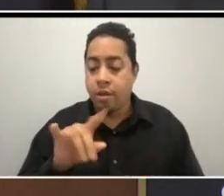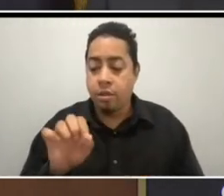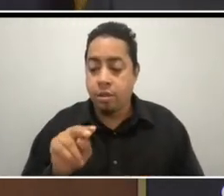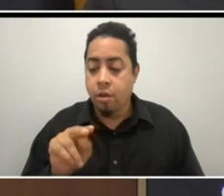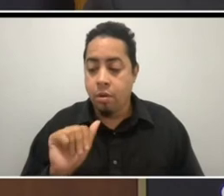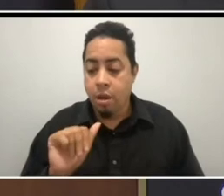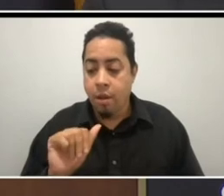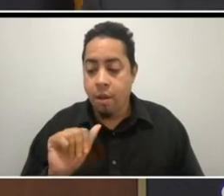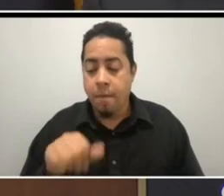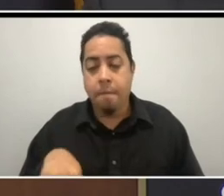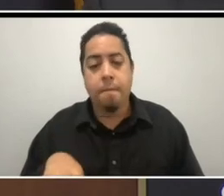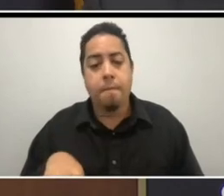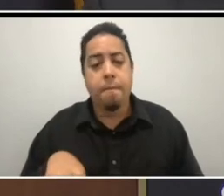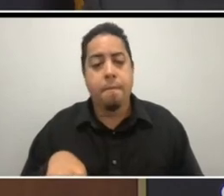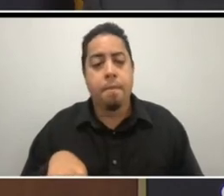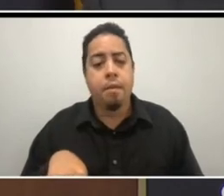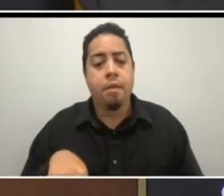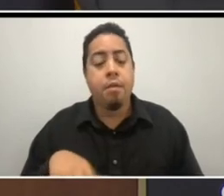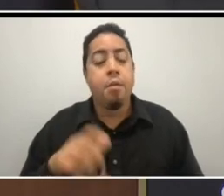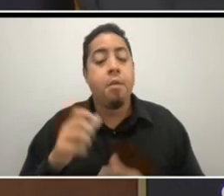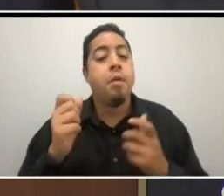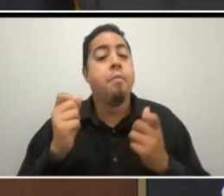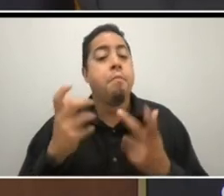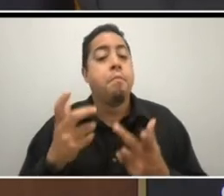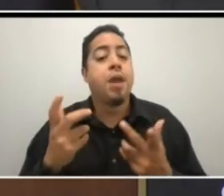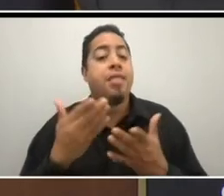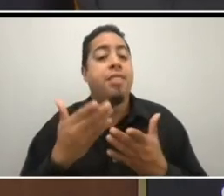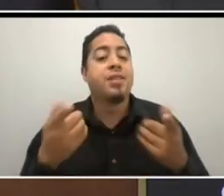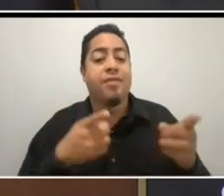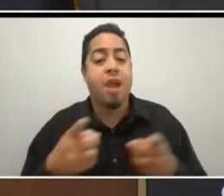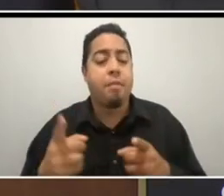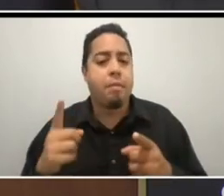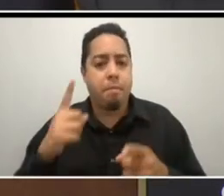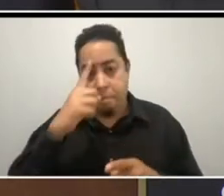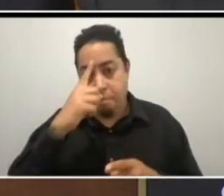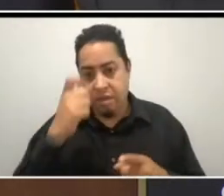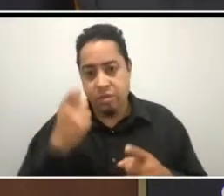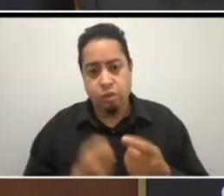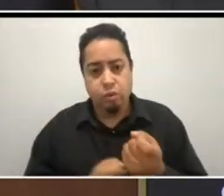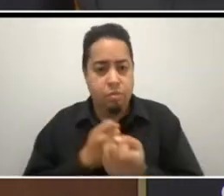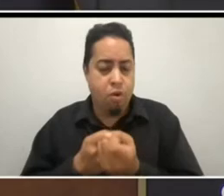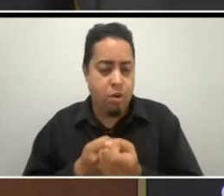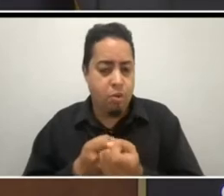to protests and terrible threats. Can you tell us how this impacted you and your family?